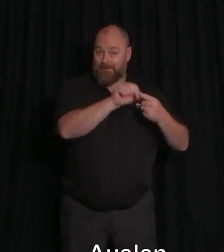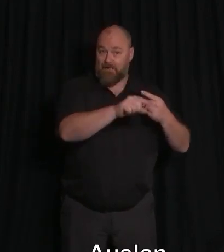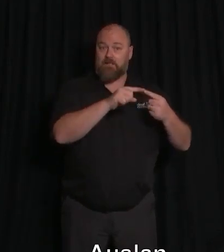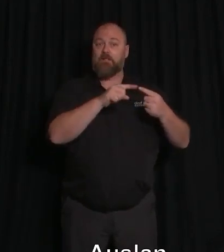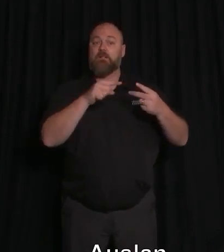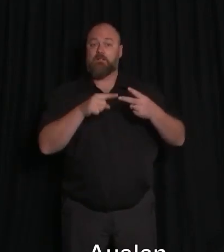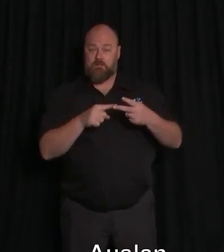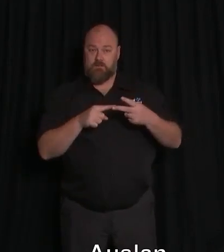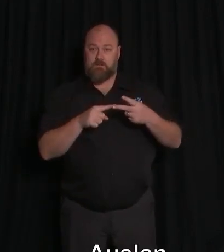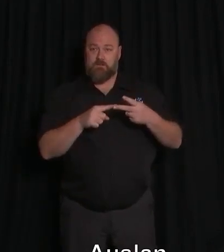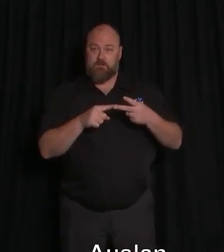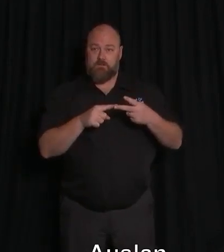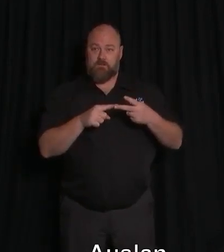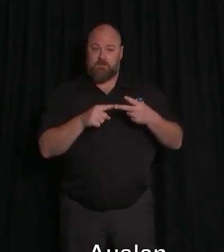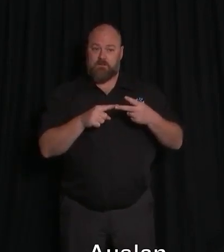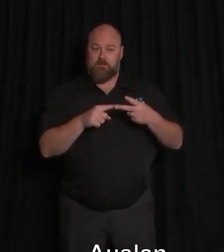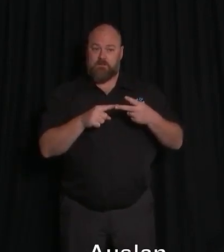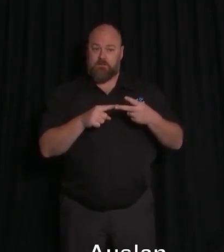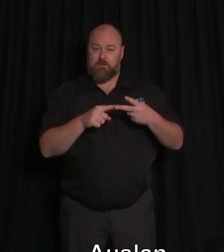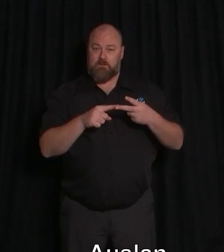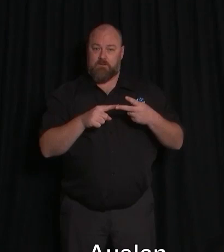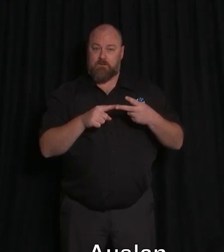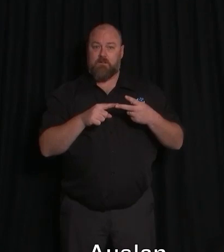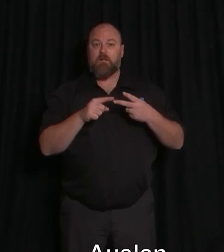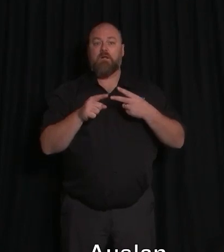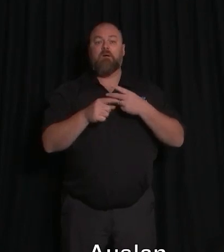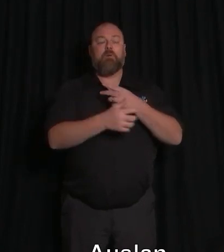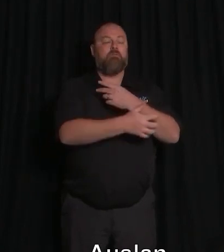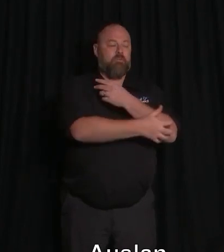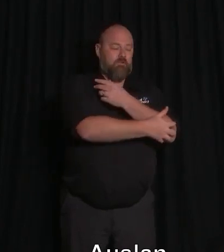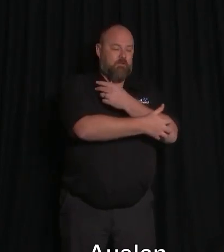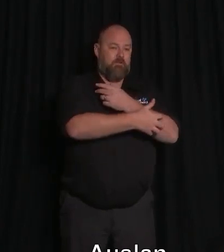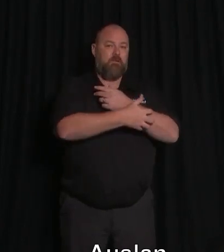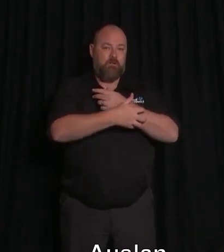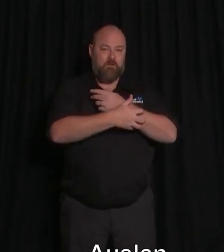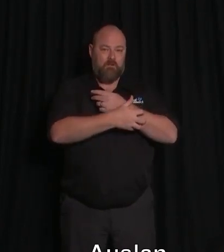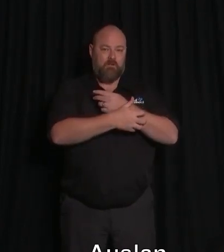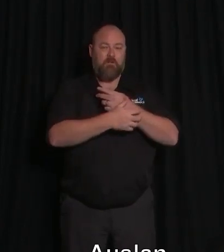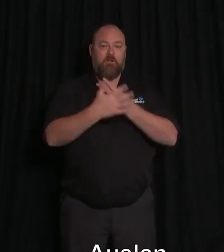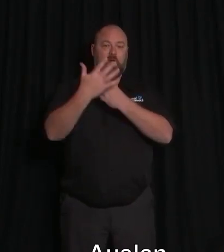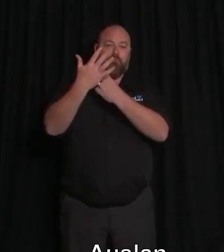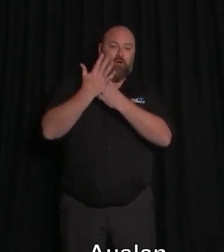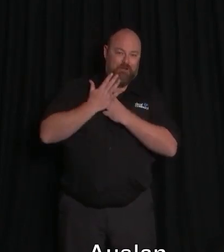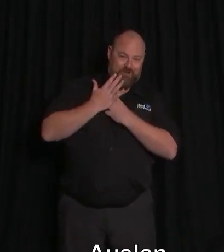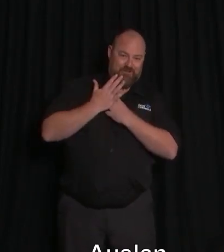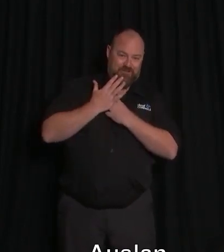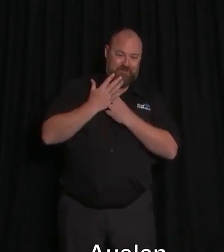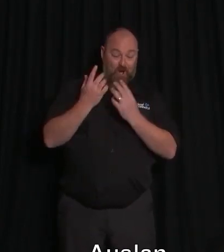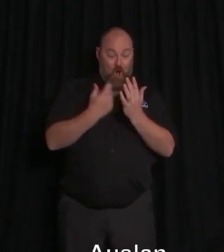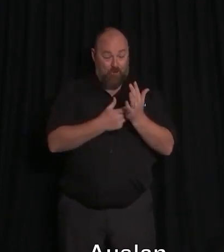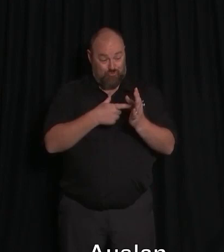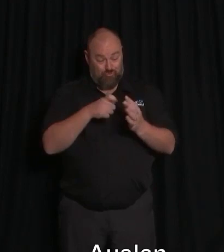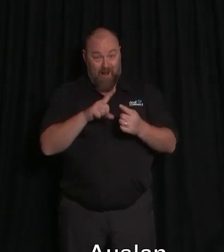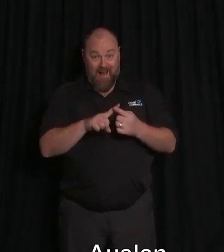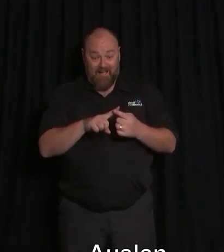poverty and class oppression and race. And he said, I am a